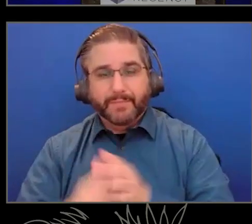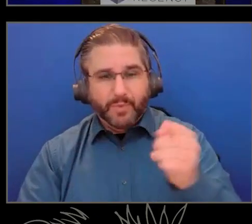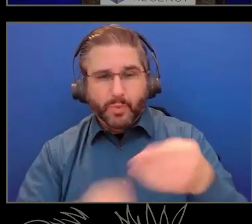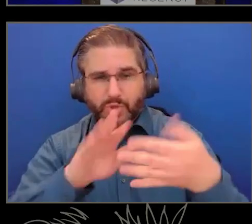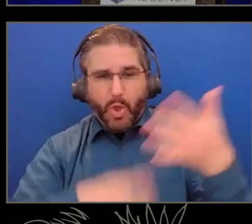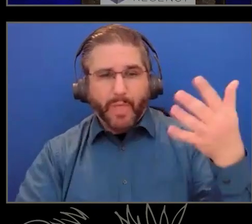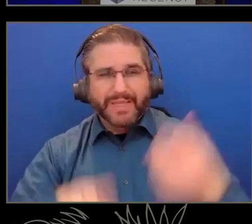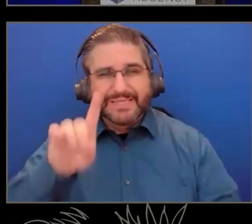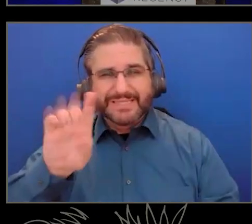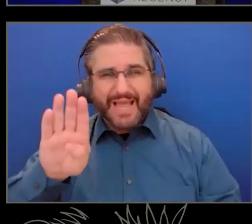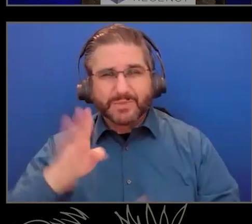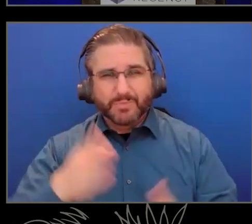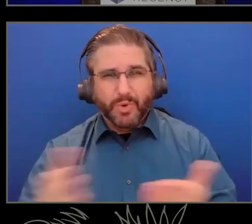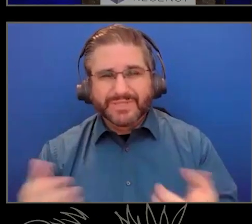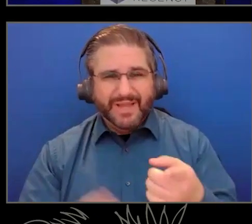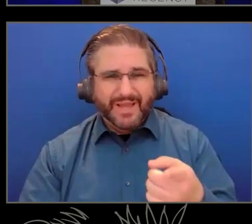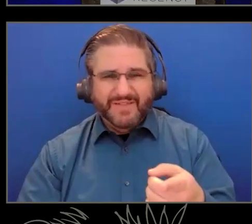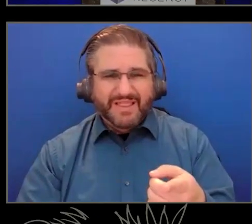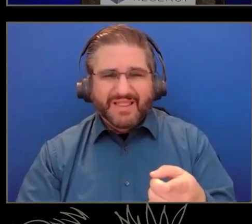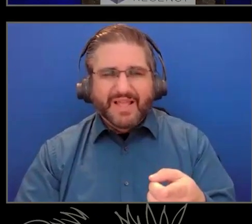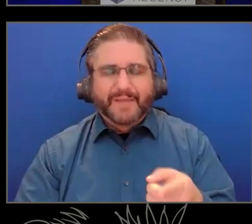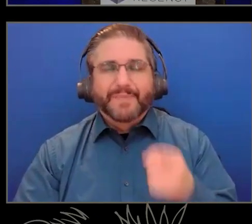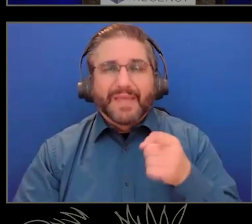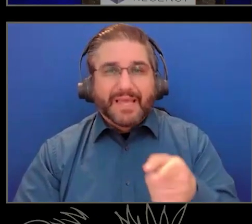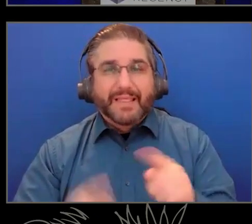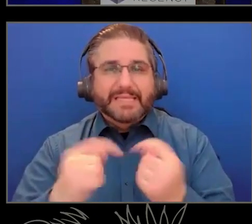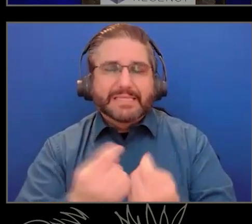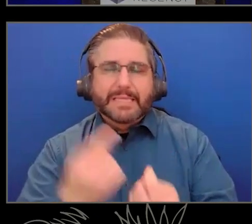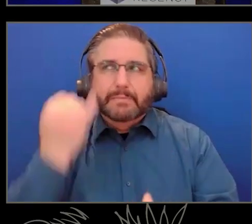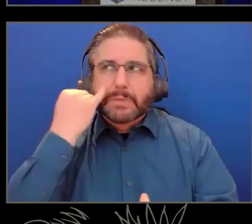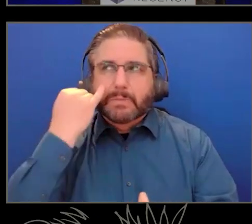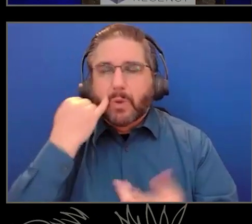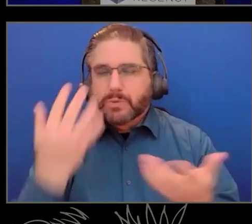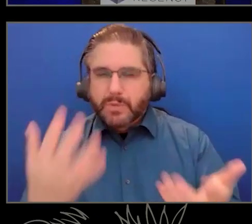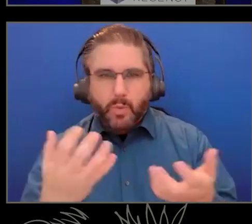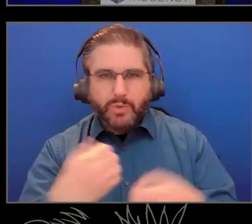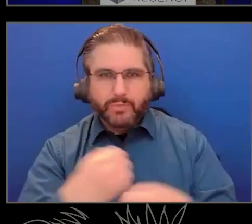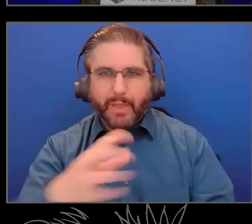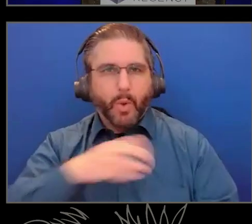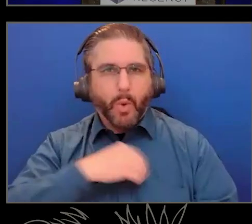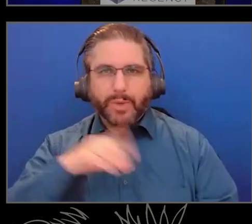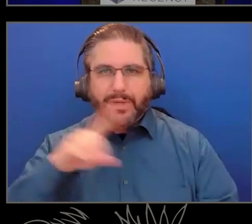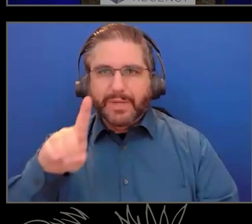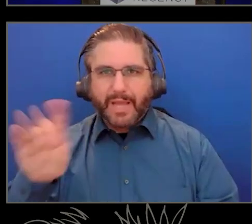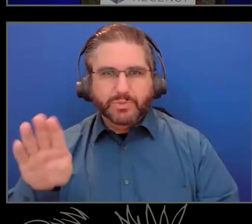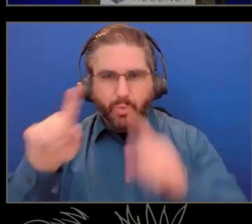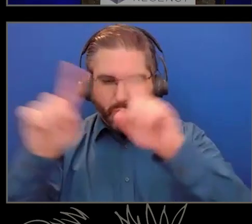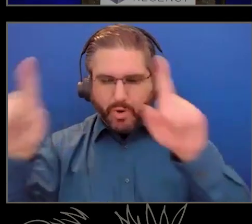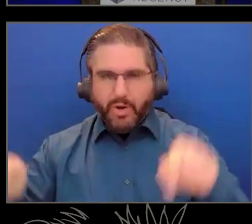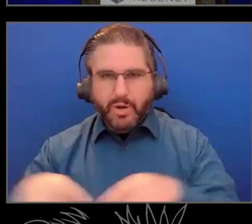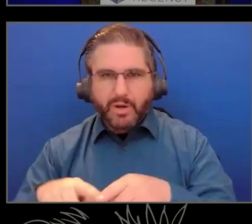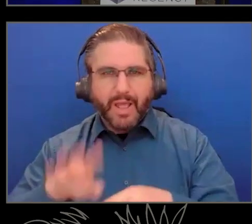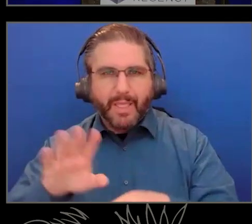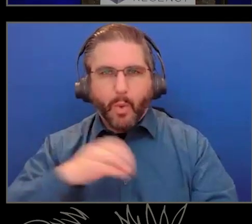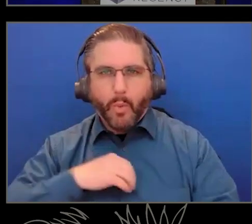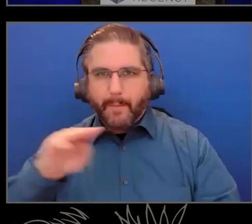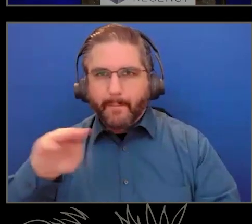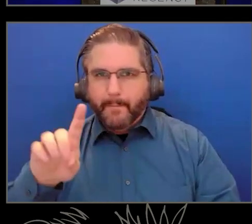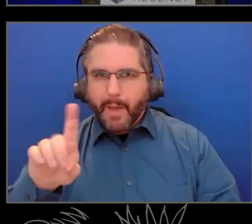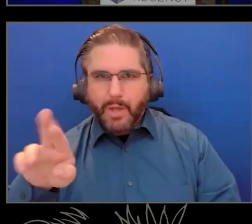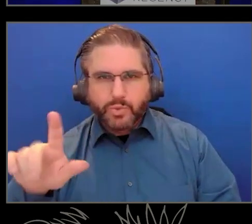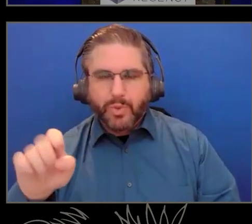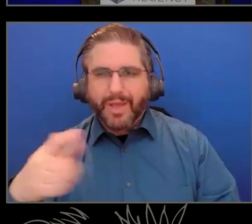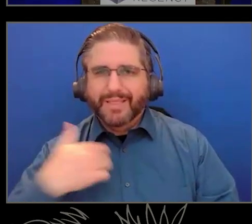stuff, this team, let's say, made their own like dashboard kind of module, and they've got all